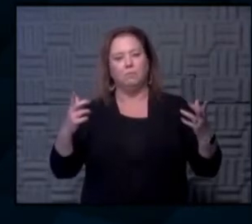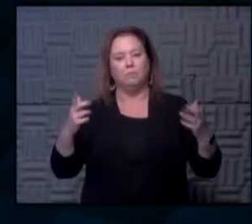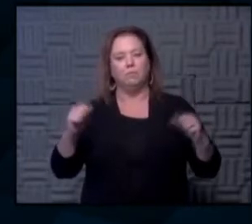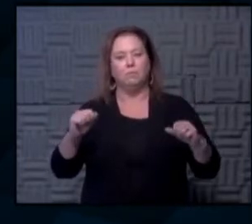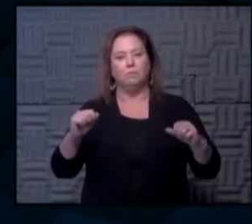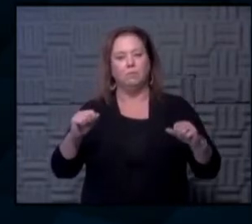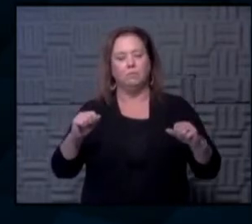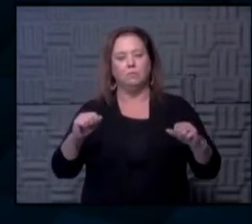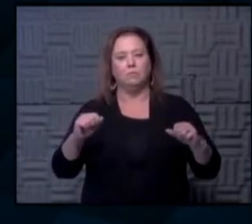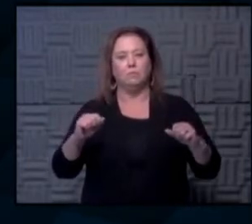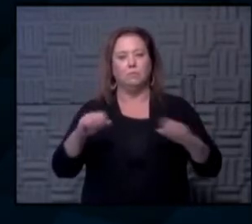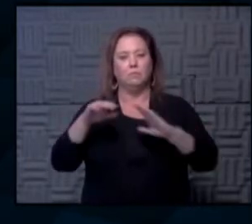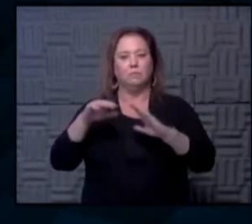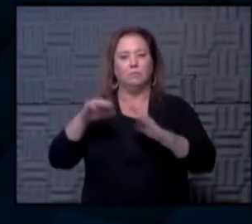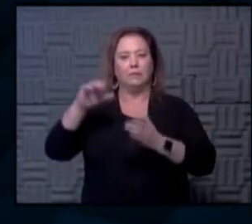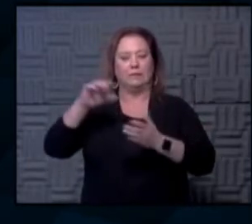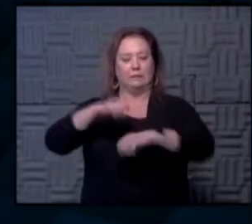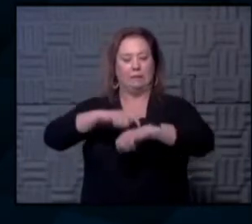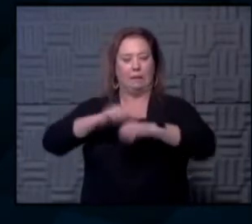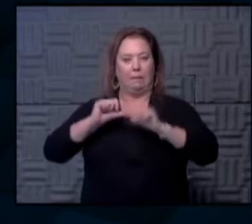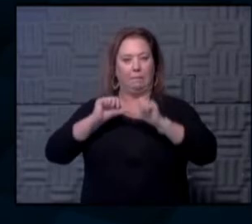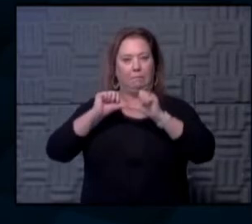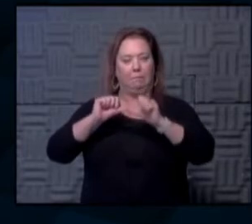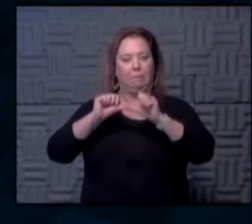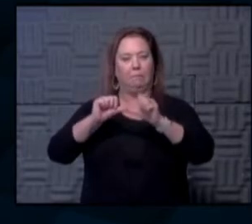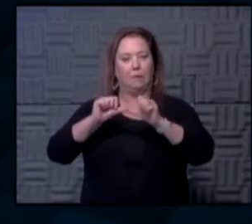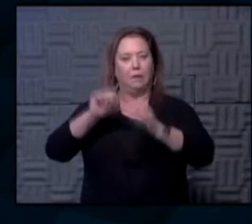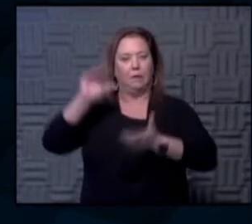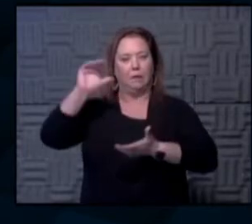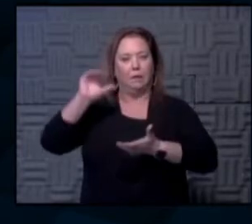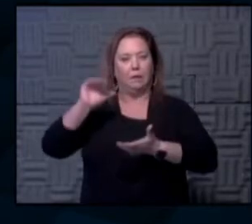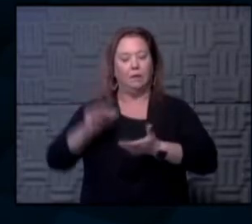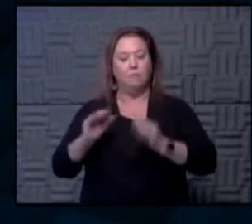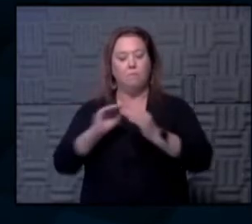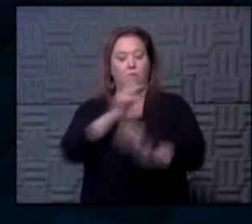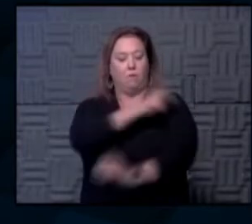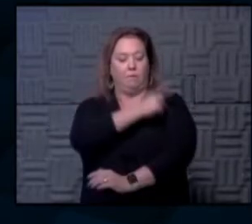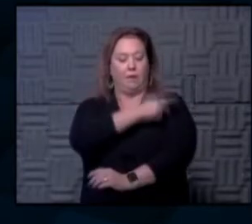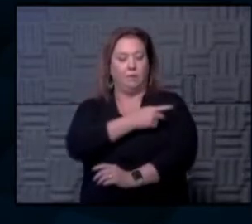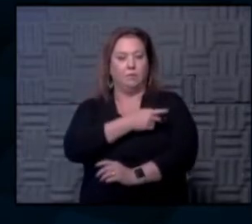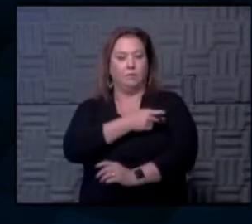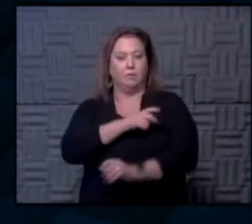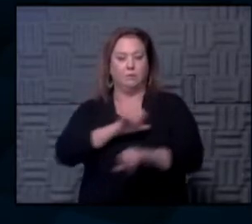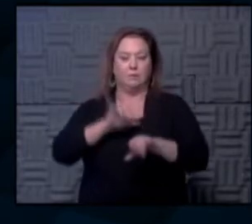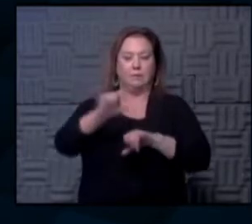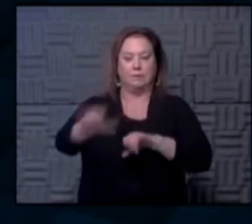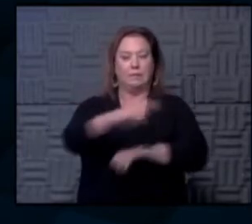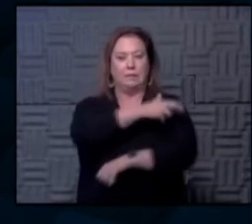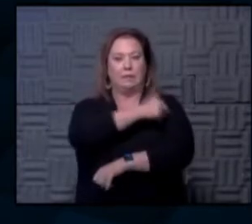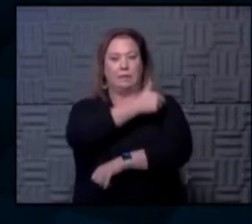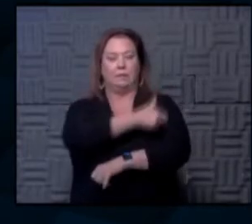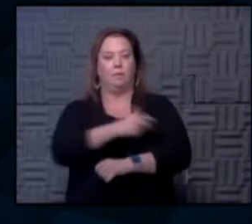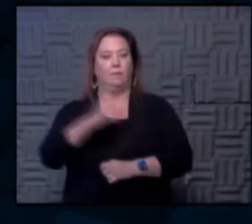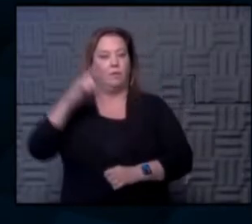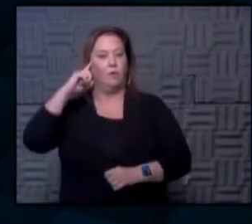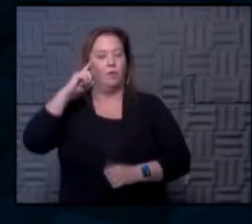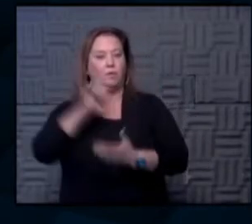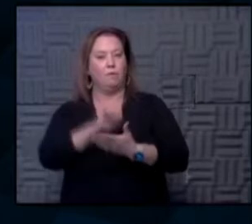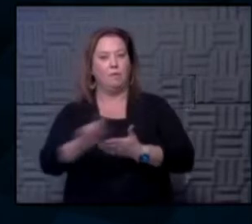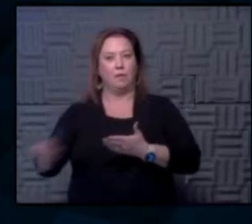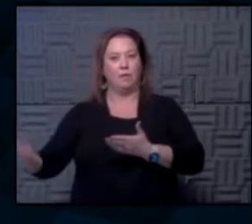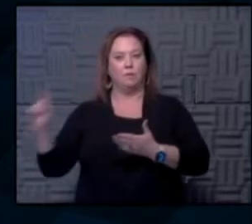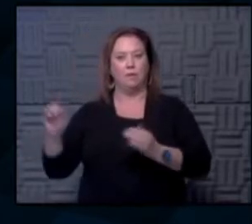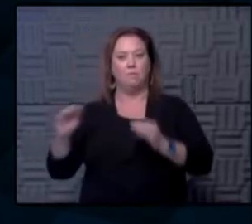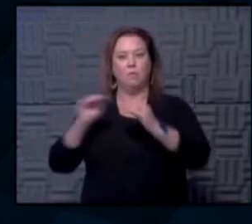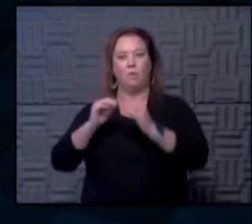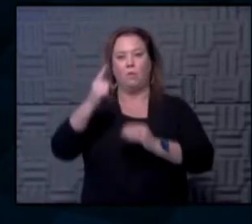nonetheless, it is coming down as time goes on. So, of course, as we have more patients in the hospital, I think we talked earlier this week or last week, more than a third